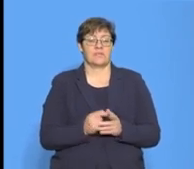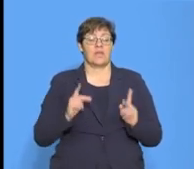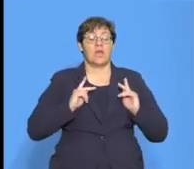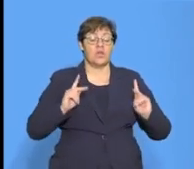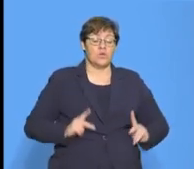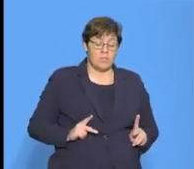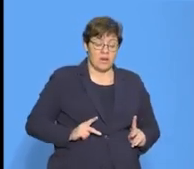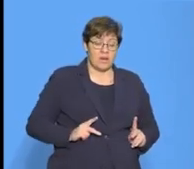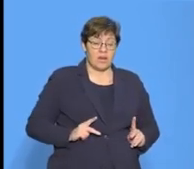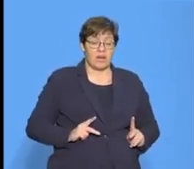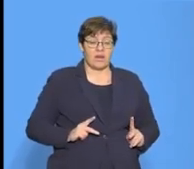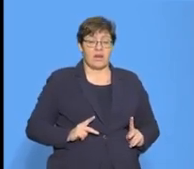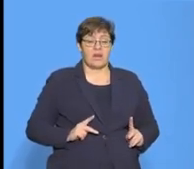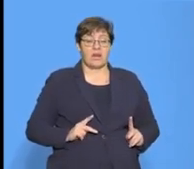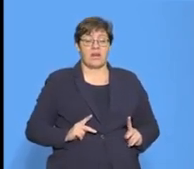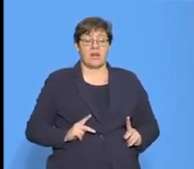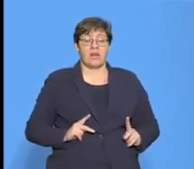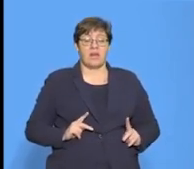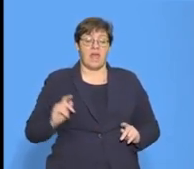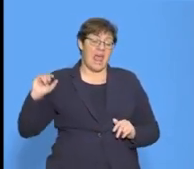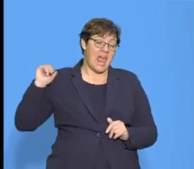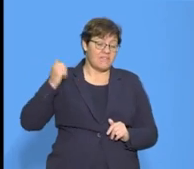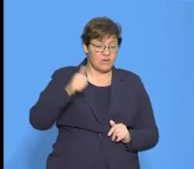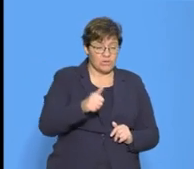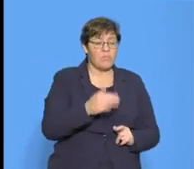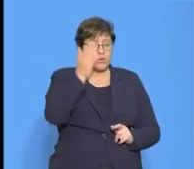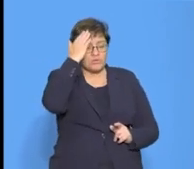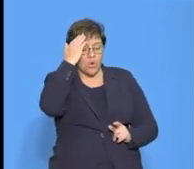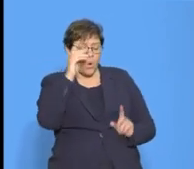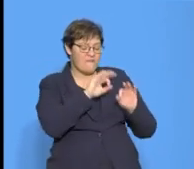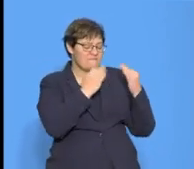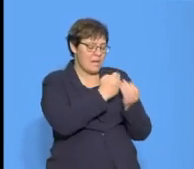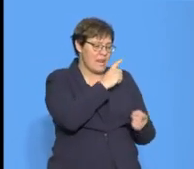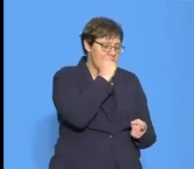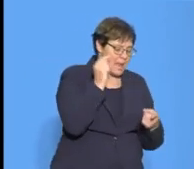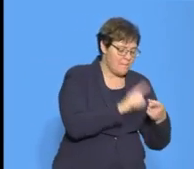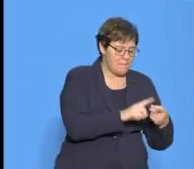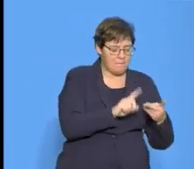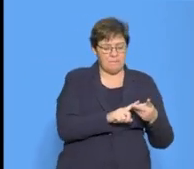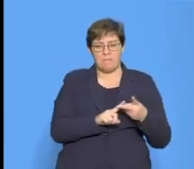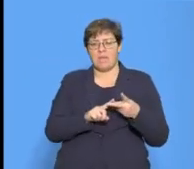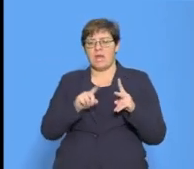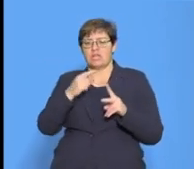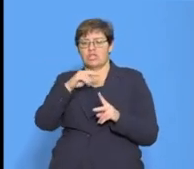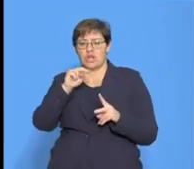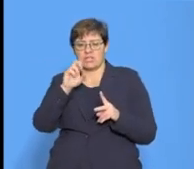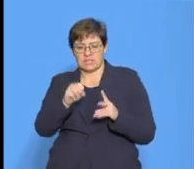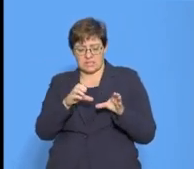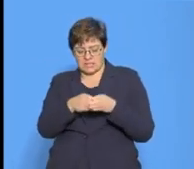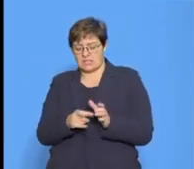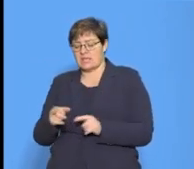I've said, human evolution, you need to know the difference between a family name, a genus,